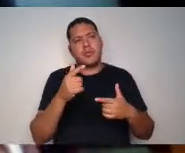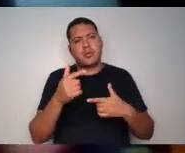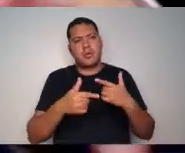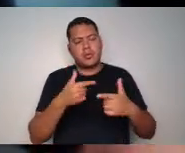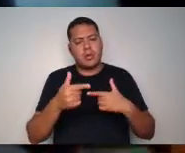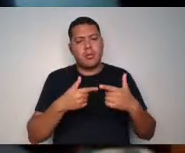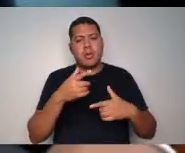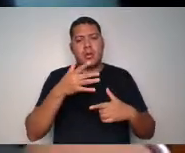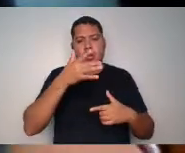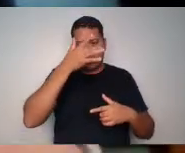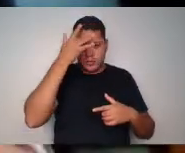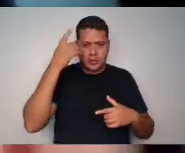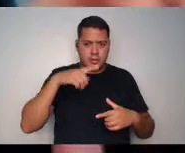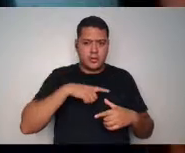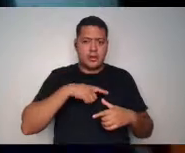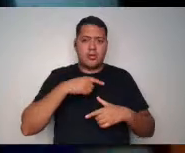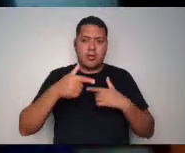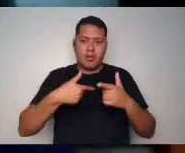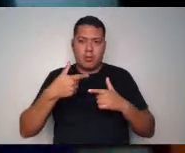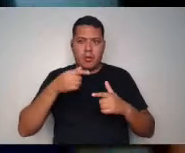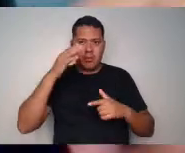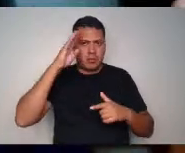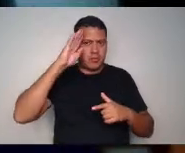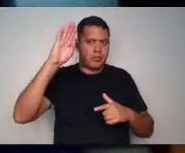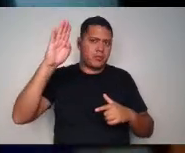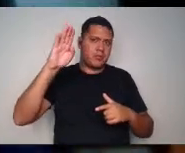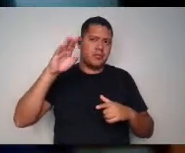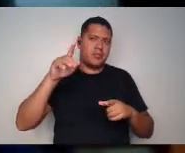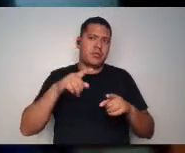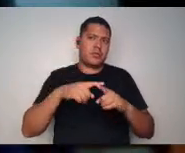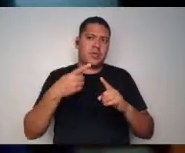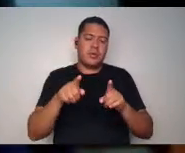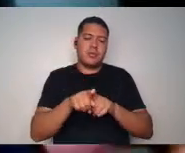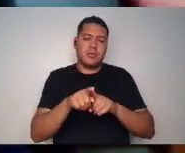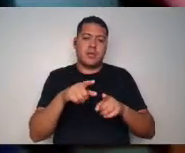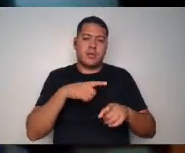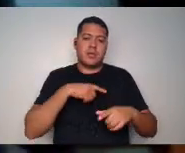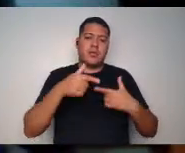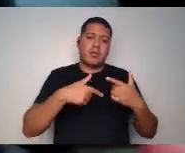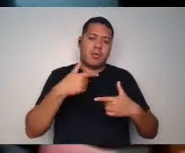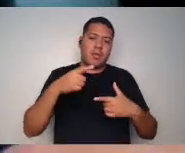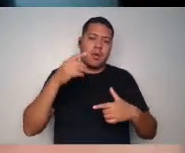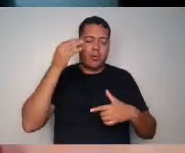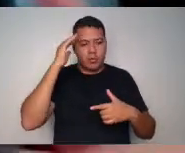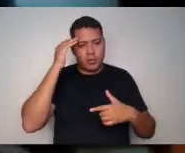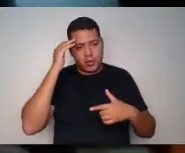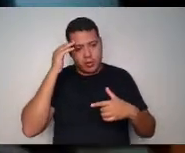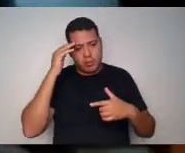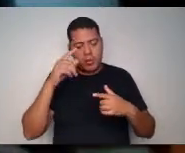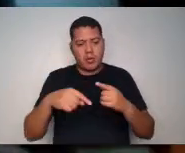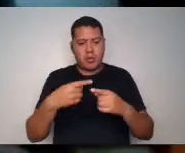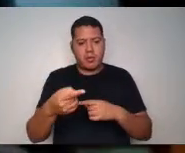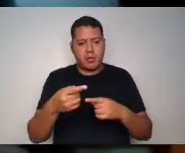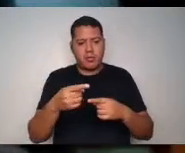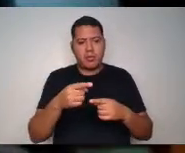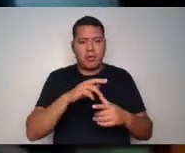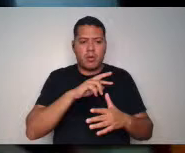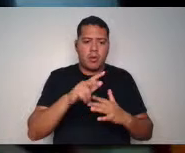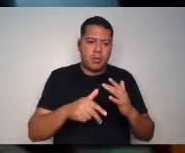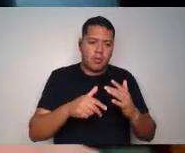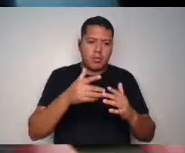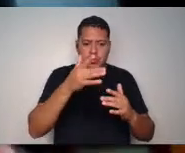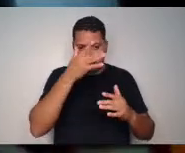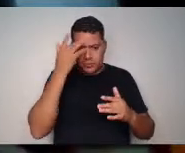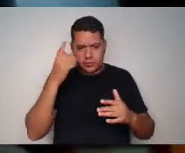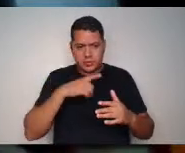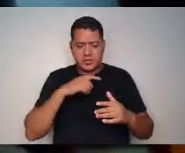It's not the work of gig economy and you have a main job and after that it's like a side job. You know, for a lot of people,